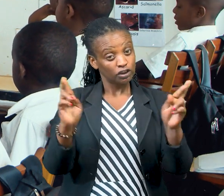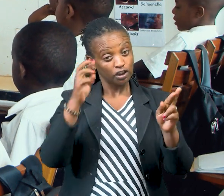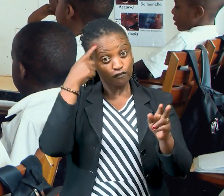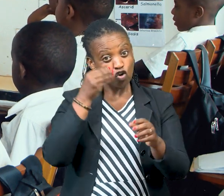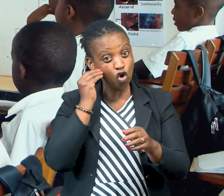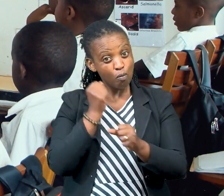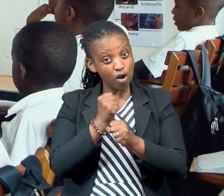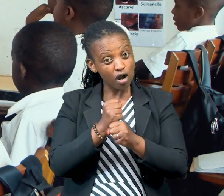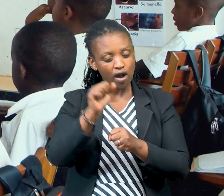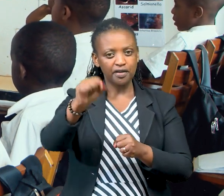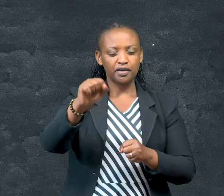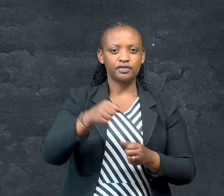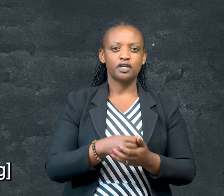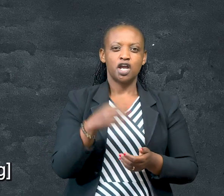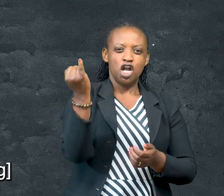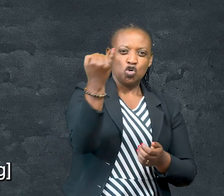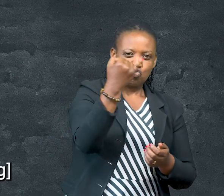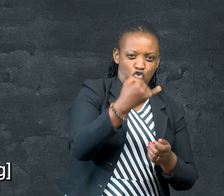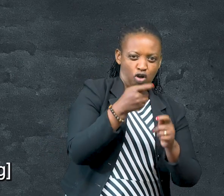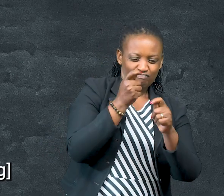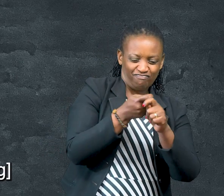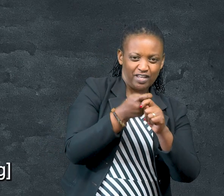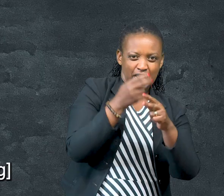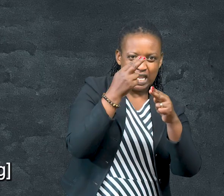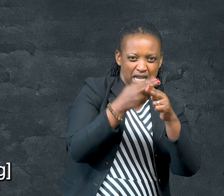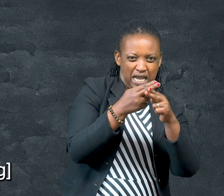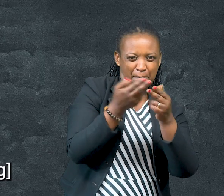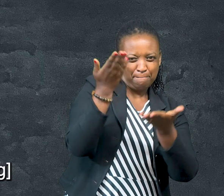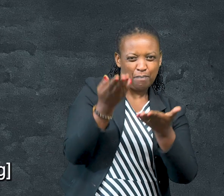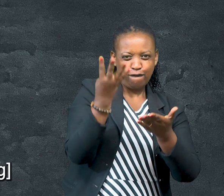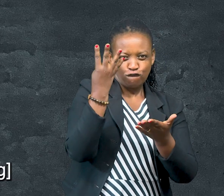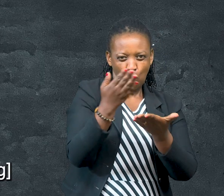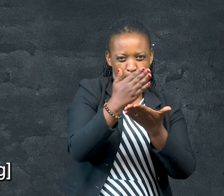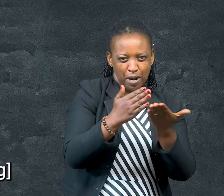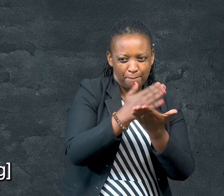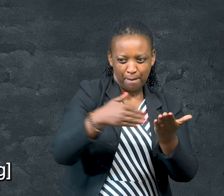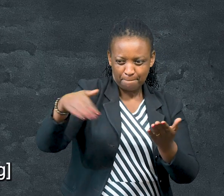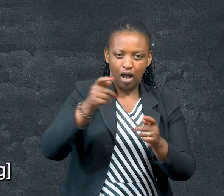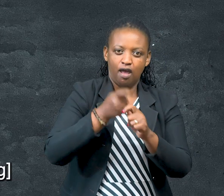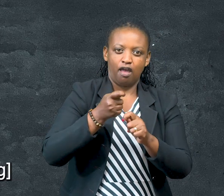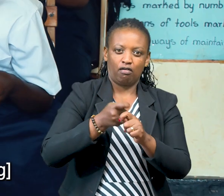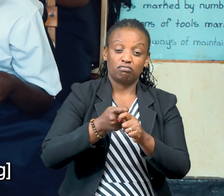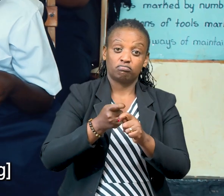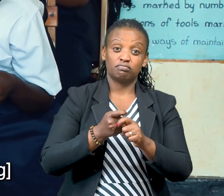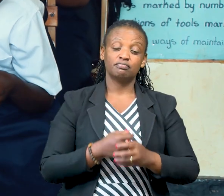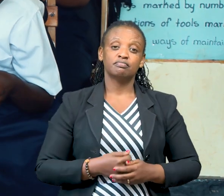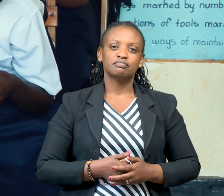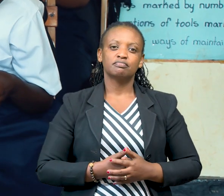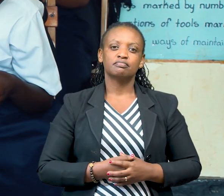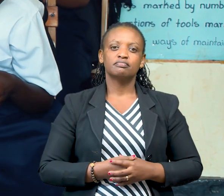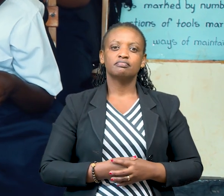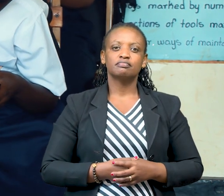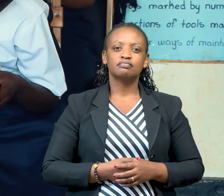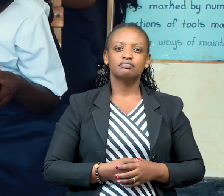ready for the homework? Draw an egg and name at least 4 parts of an egg.